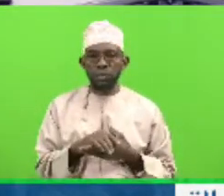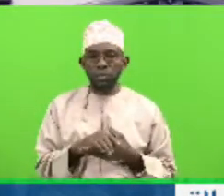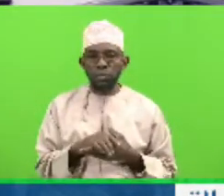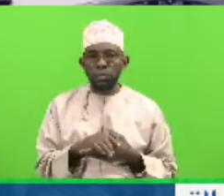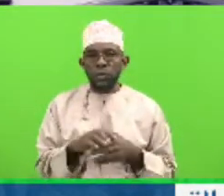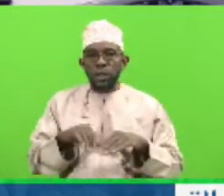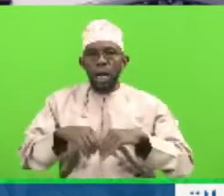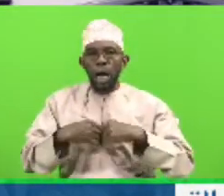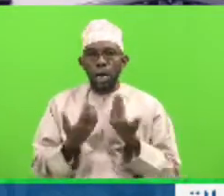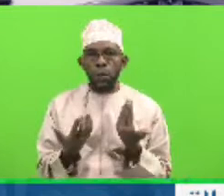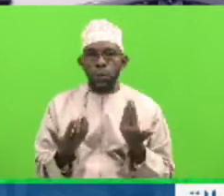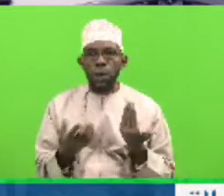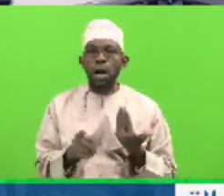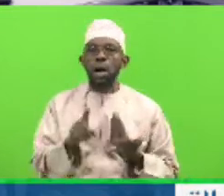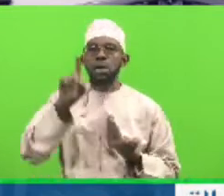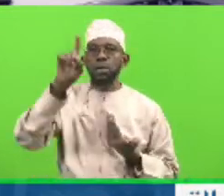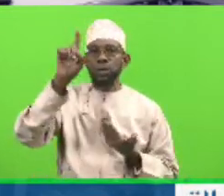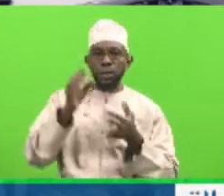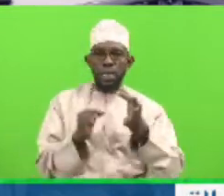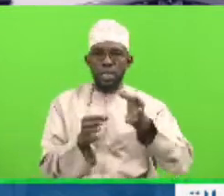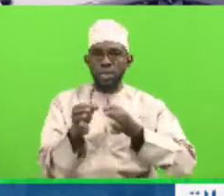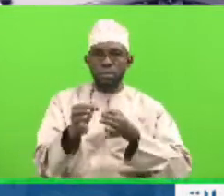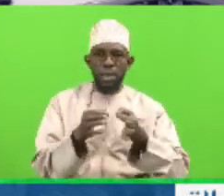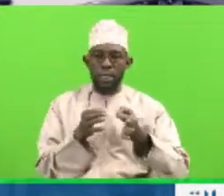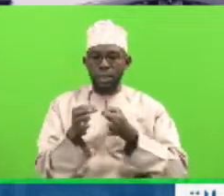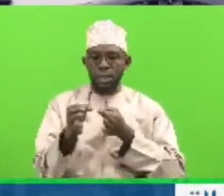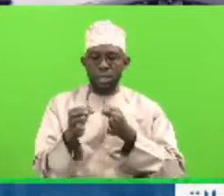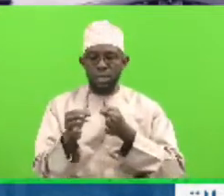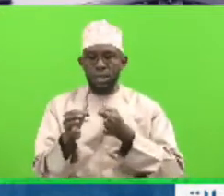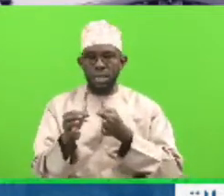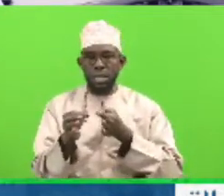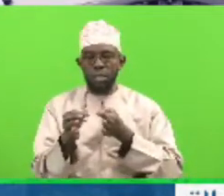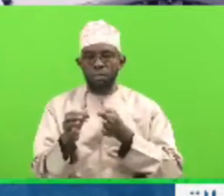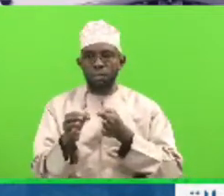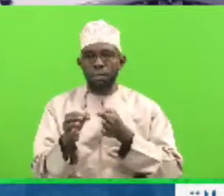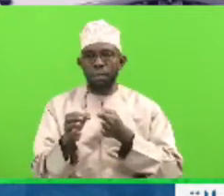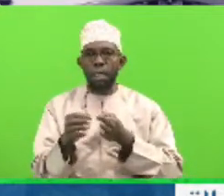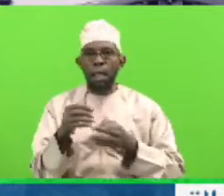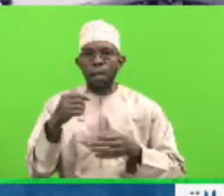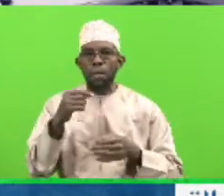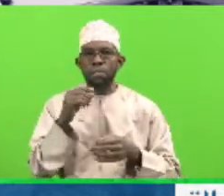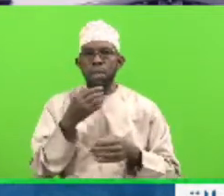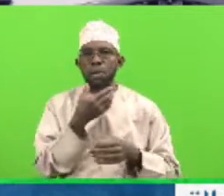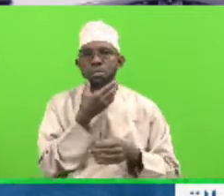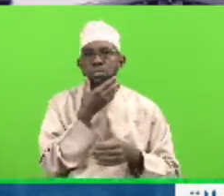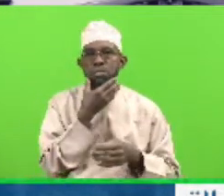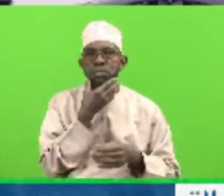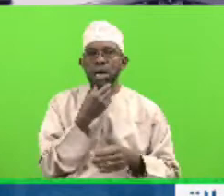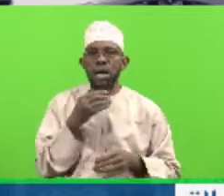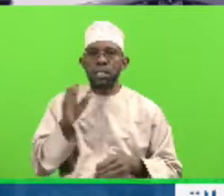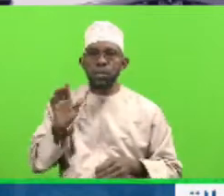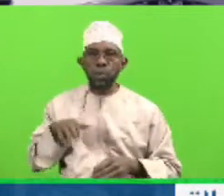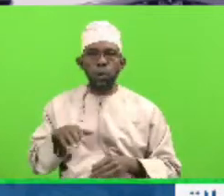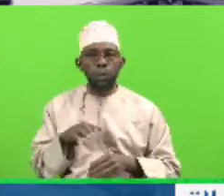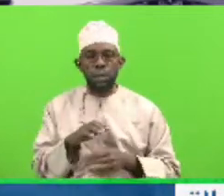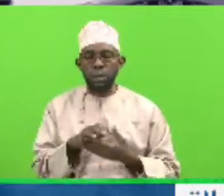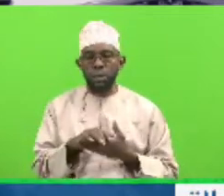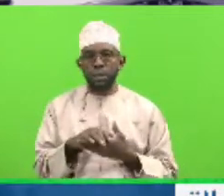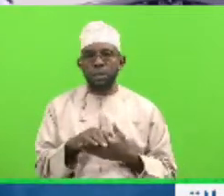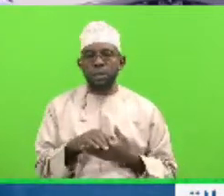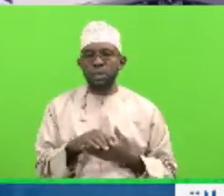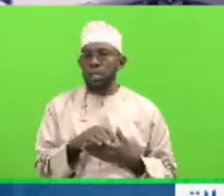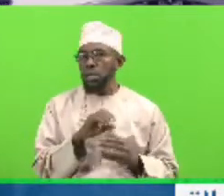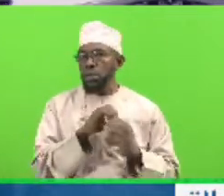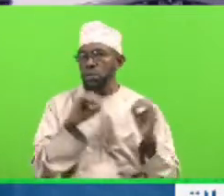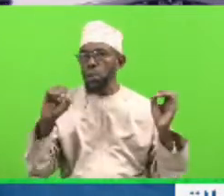This is how Allah Azza wa Jalla has defined mankind. Male and female. There